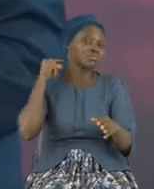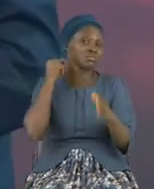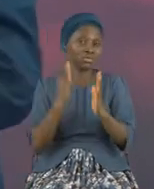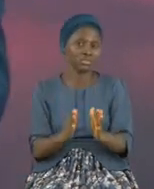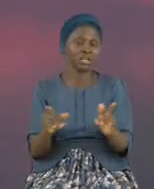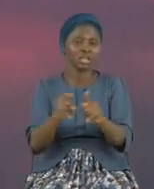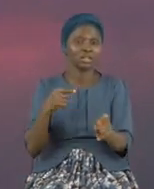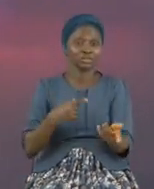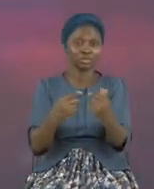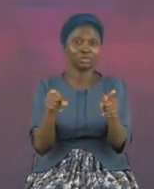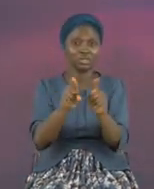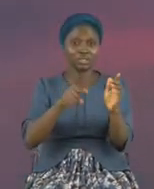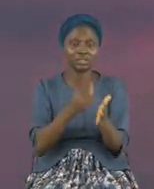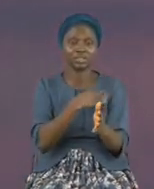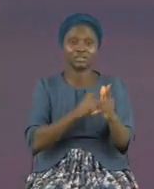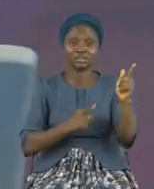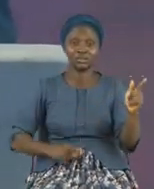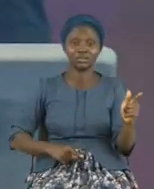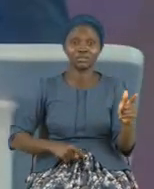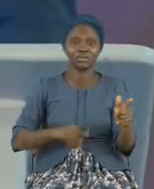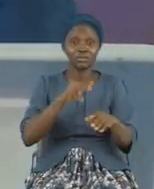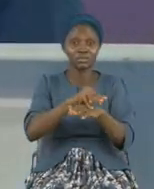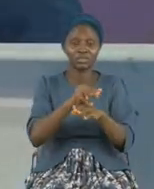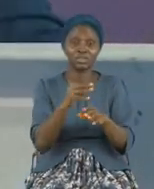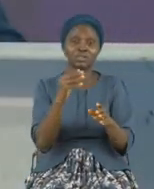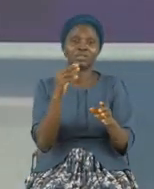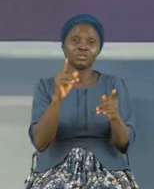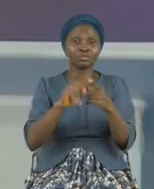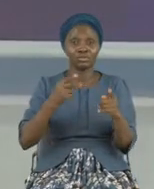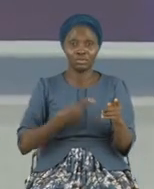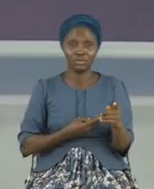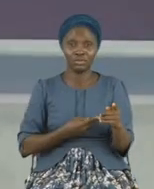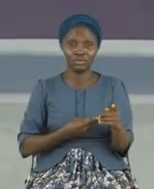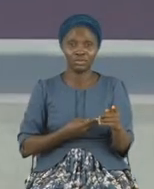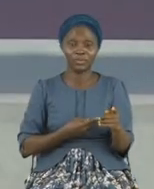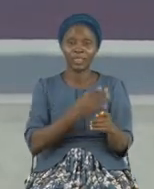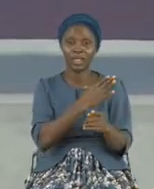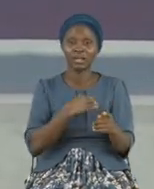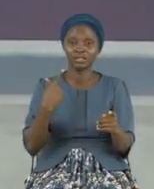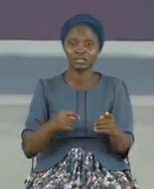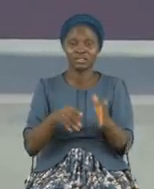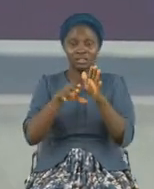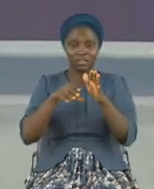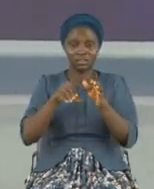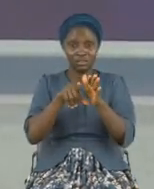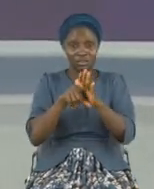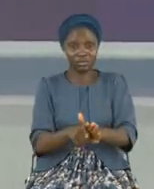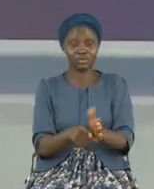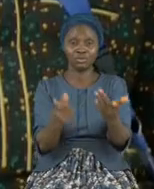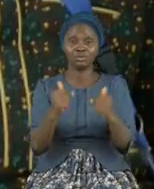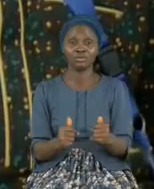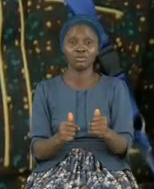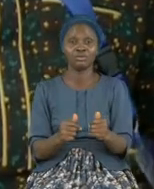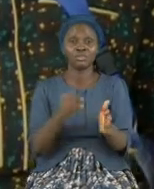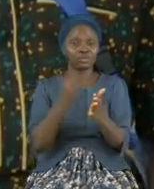to us. Yes, depression gone. Dementia also taken away from your life in